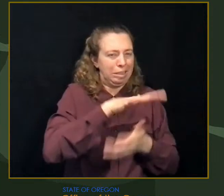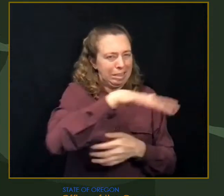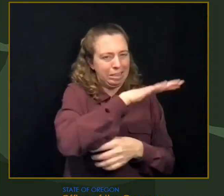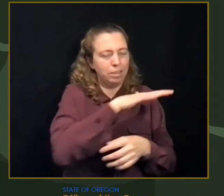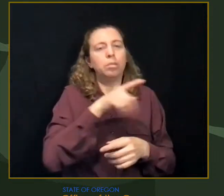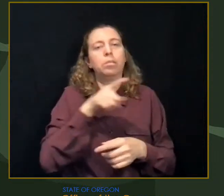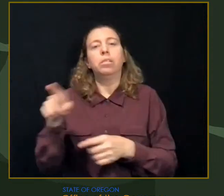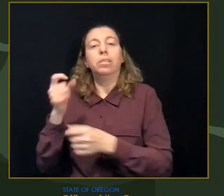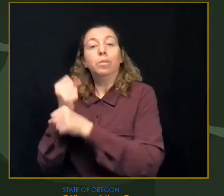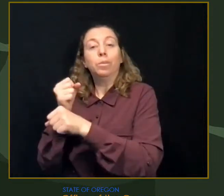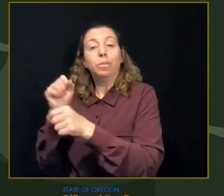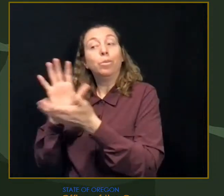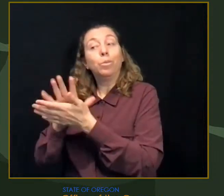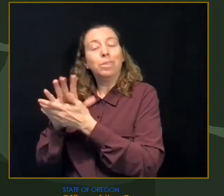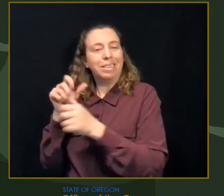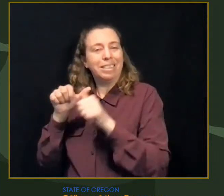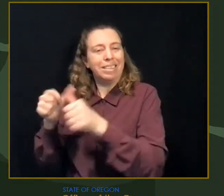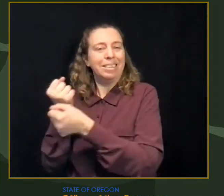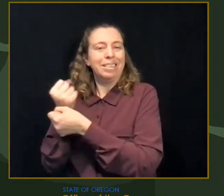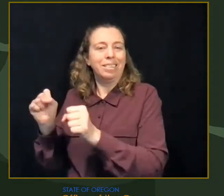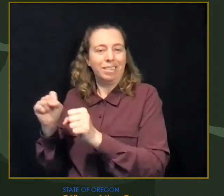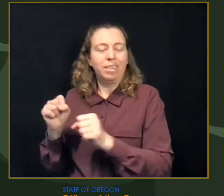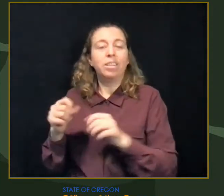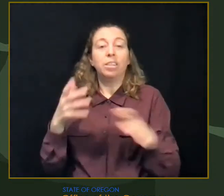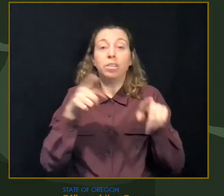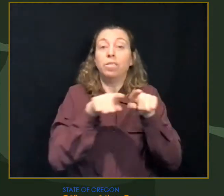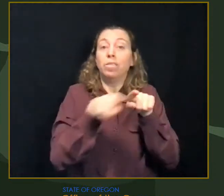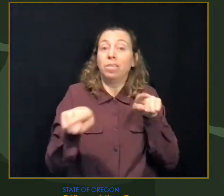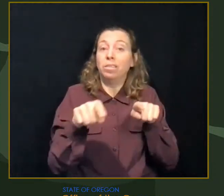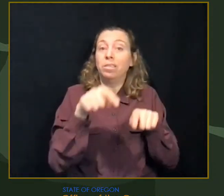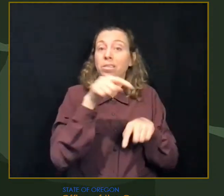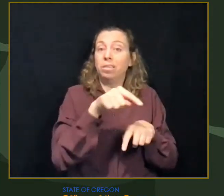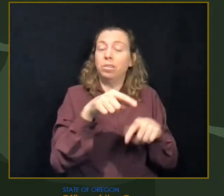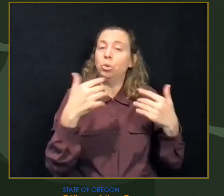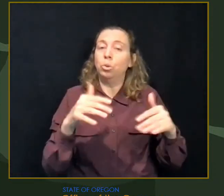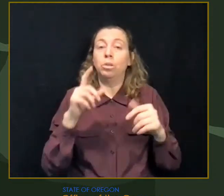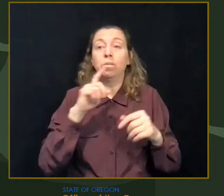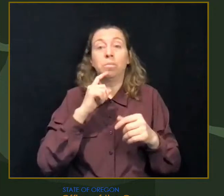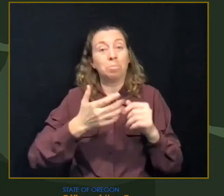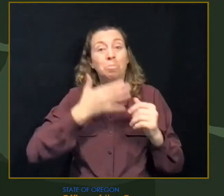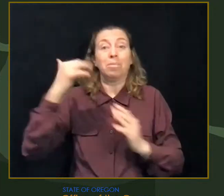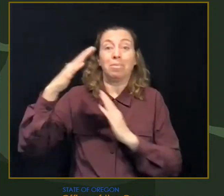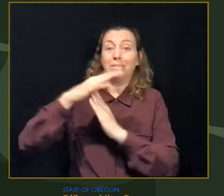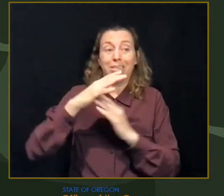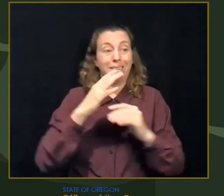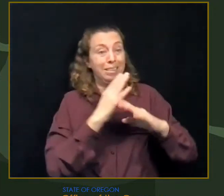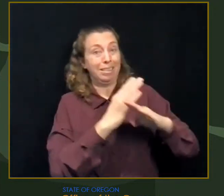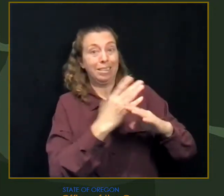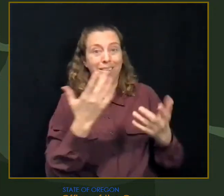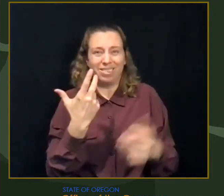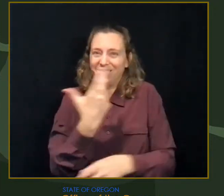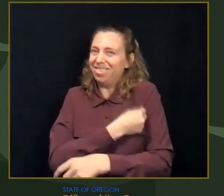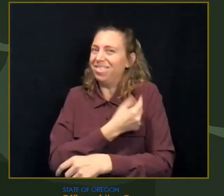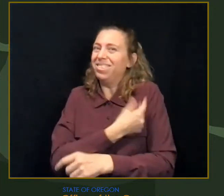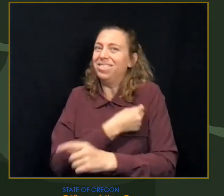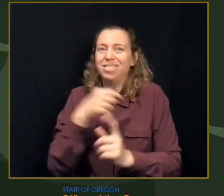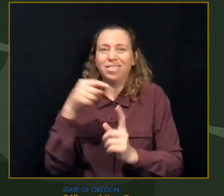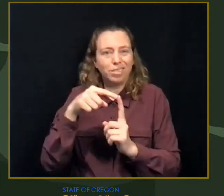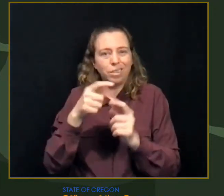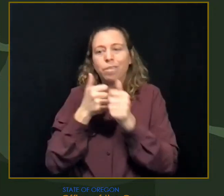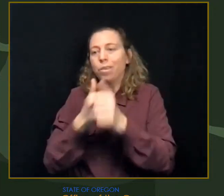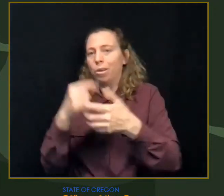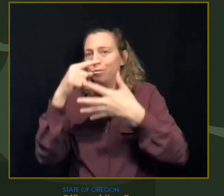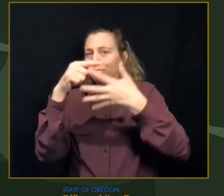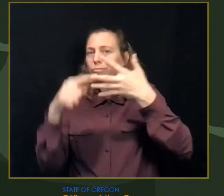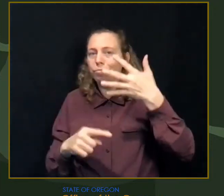variants, and getting a vaccine protects against all those variants as well. So for students and staff in those settings, they should be getting vaccine